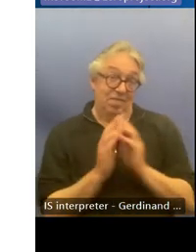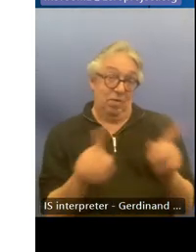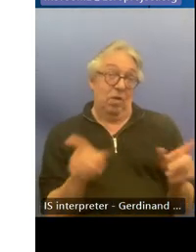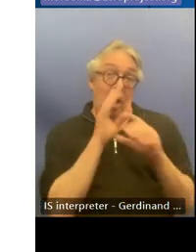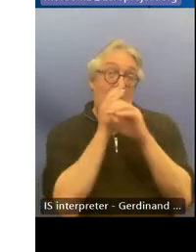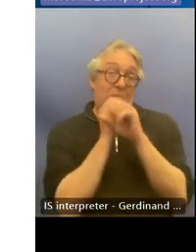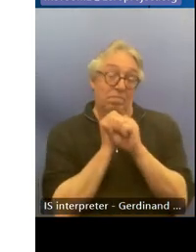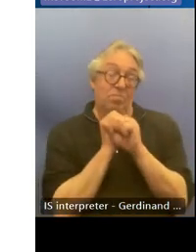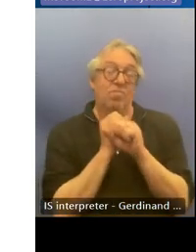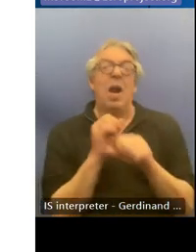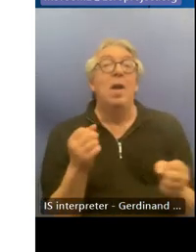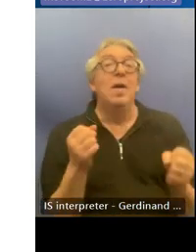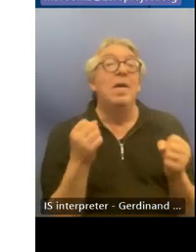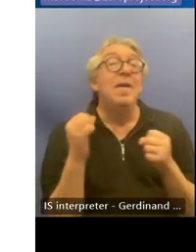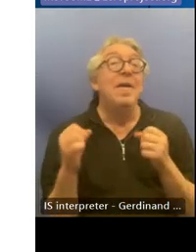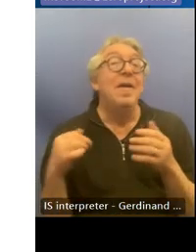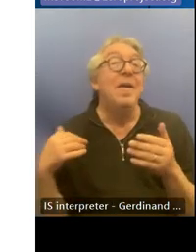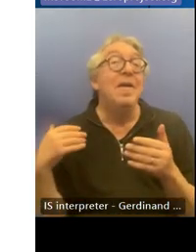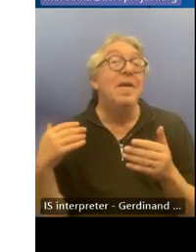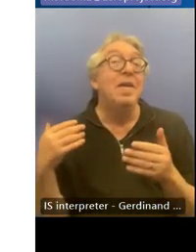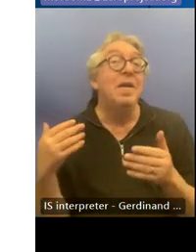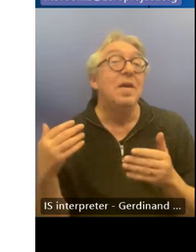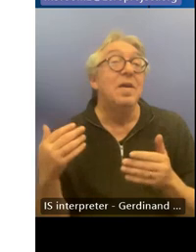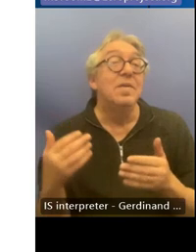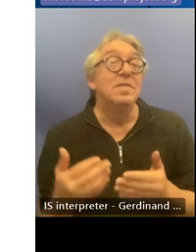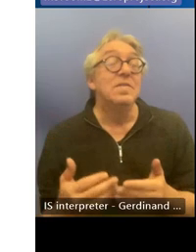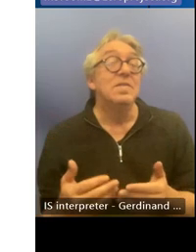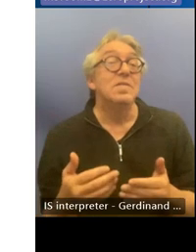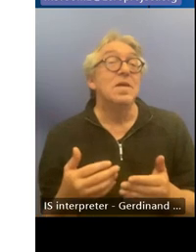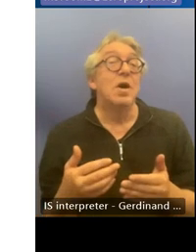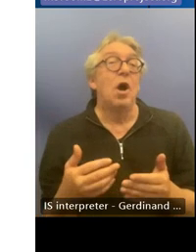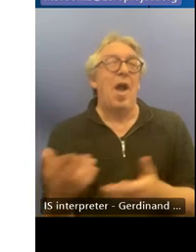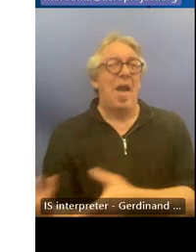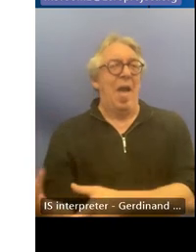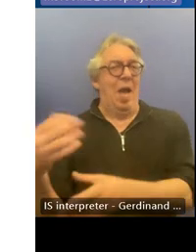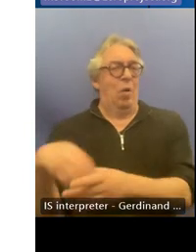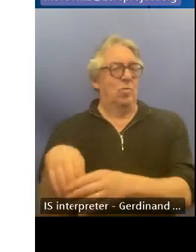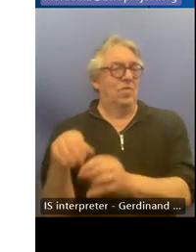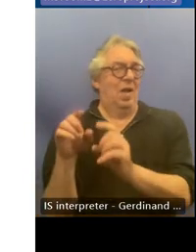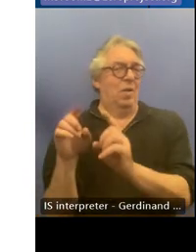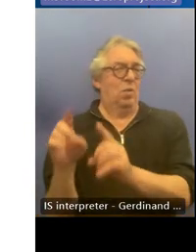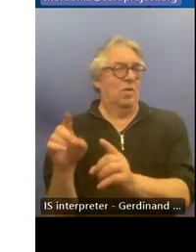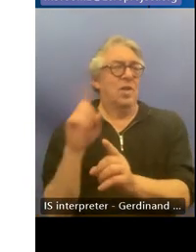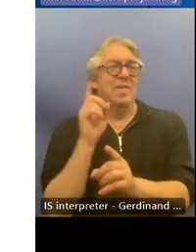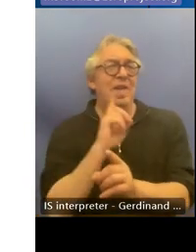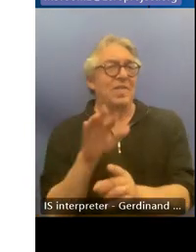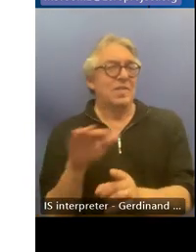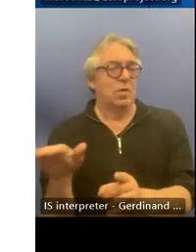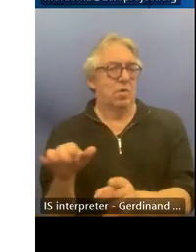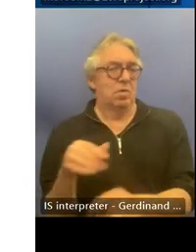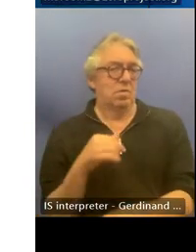For many years, I didn't trust nor like inclusive education for deaf children at